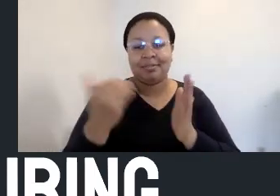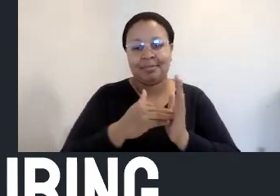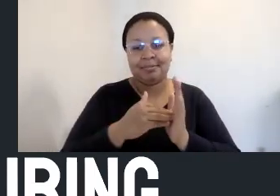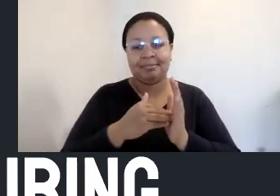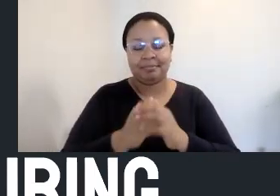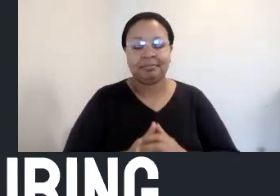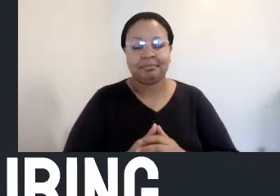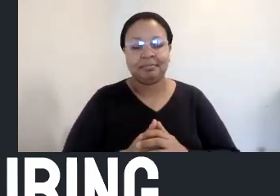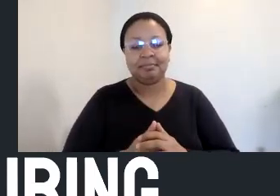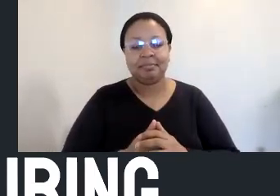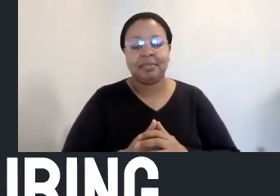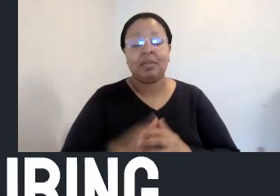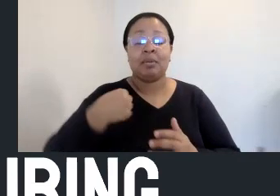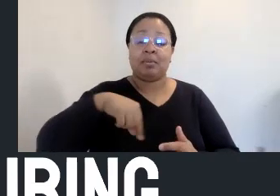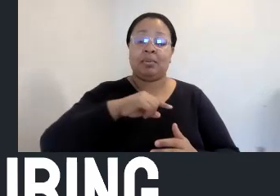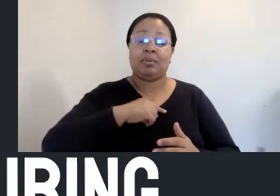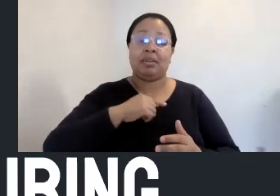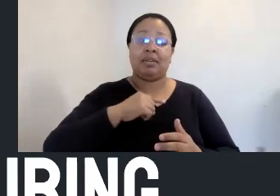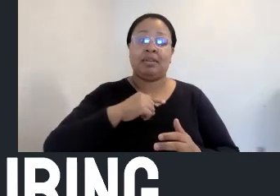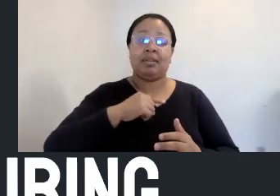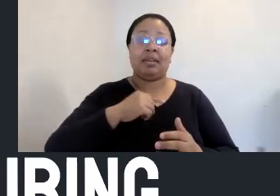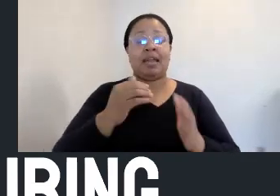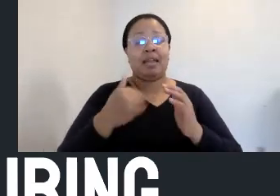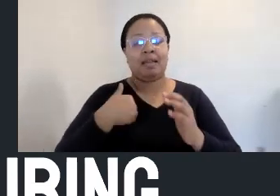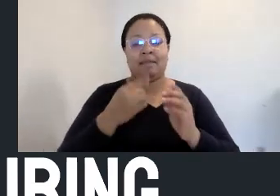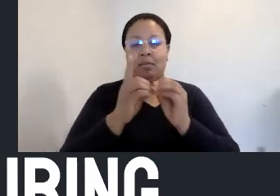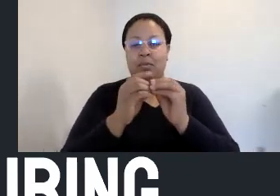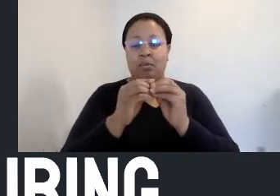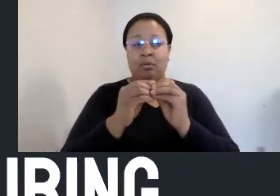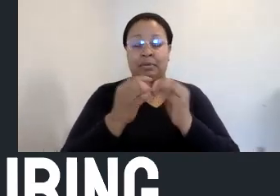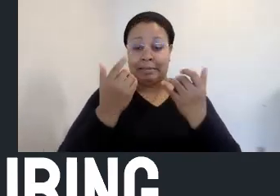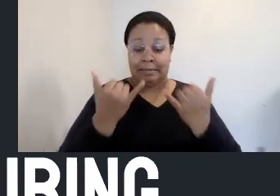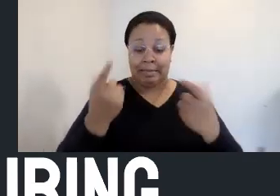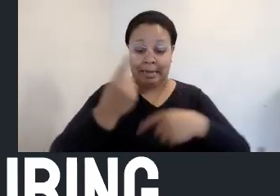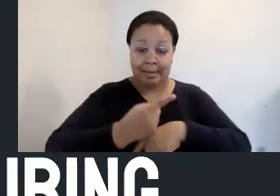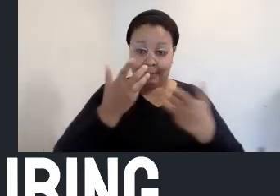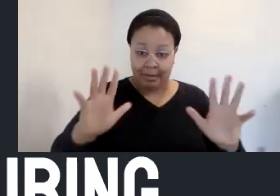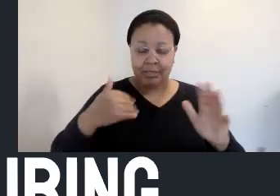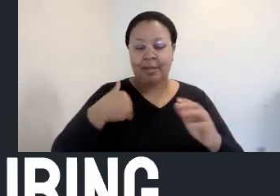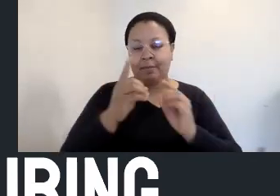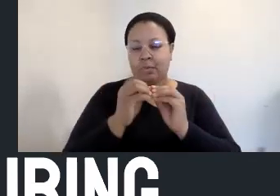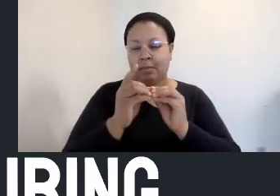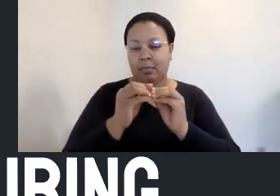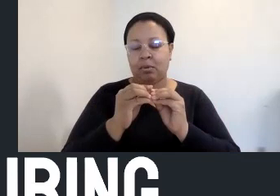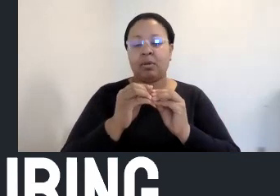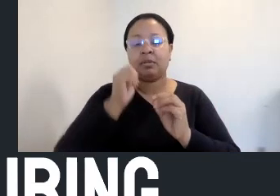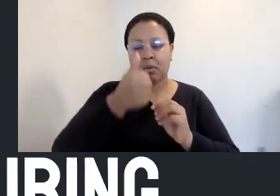February. We are at our second to last session. Our final session is tomorrow, 10